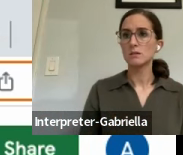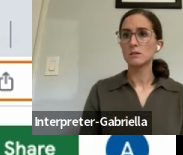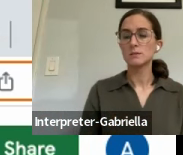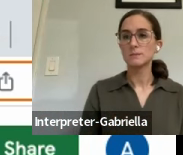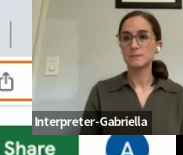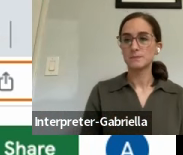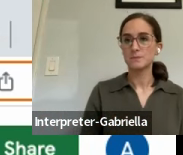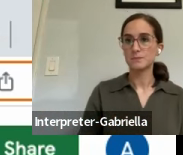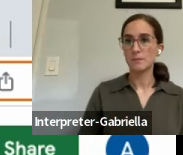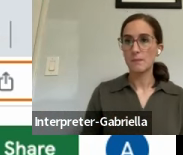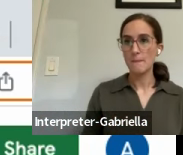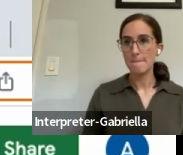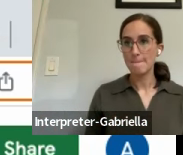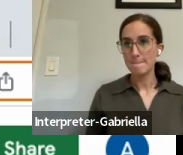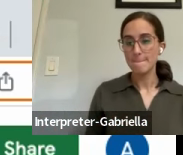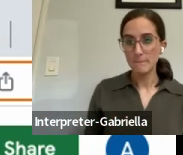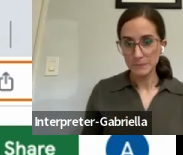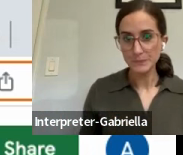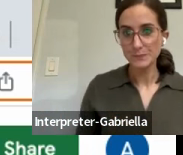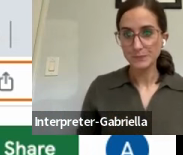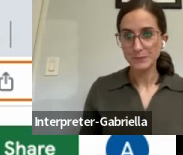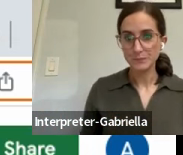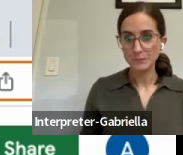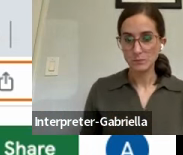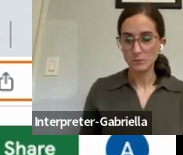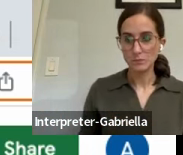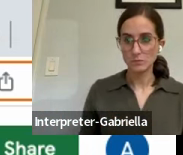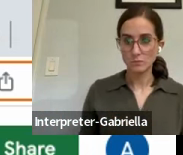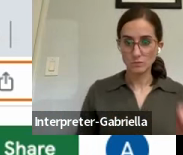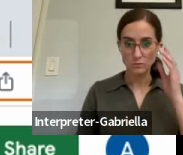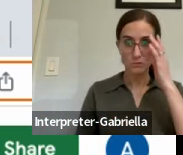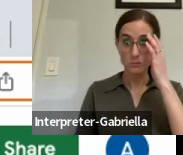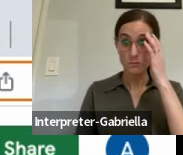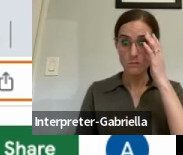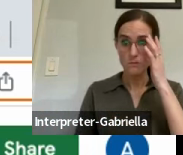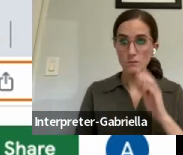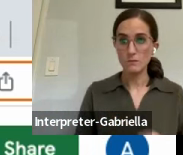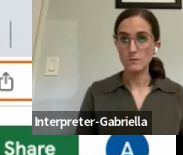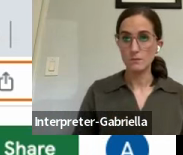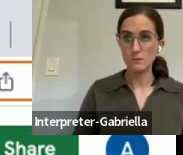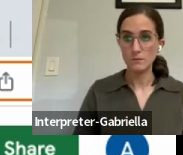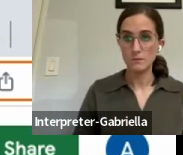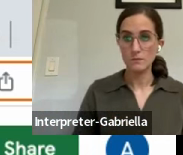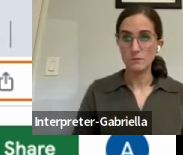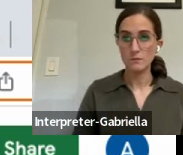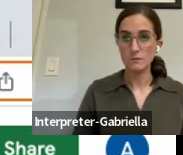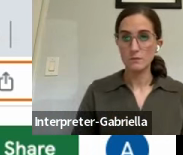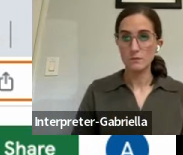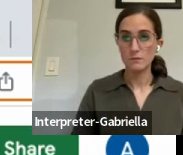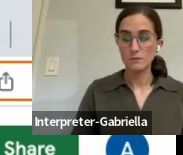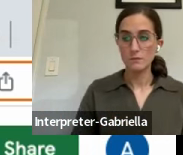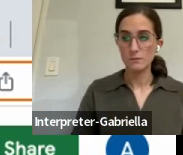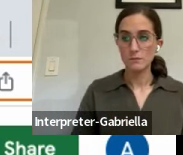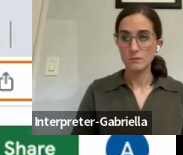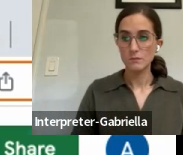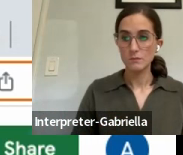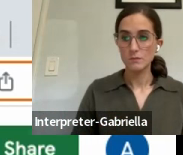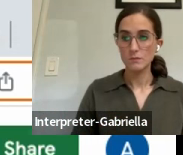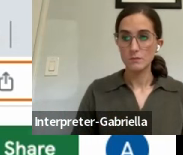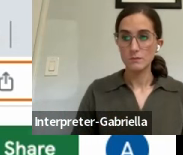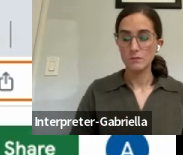y recuerda la comisionada Lochimen que todos debemos de poder escribir acá en este documento compartido. Así que tomen sus